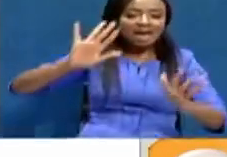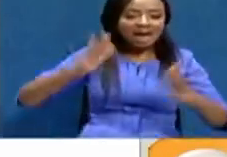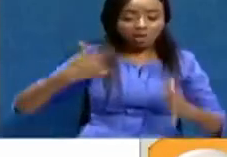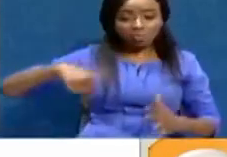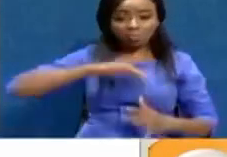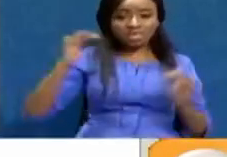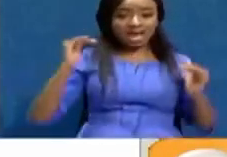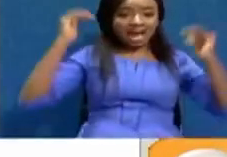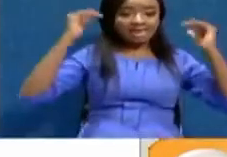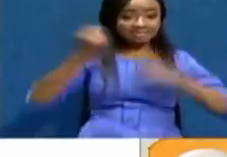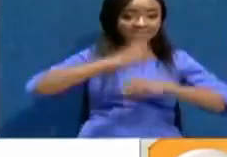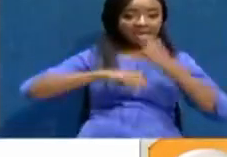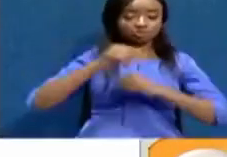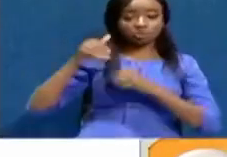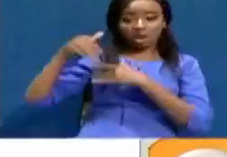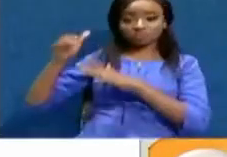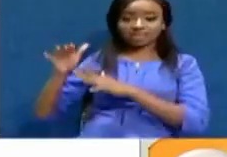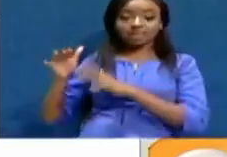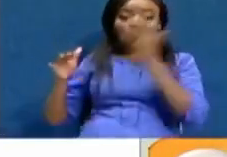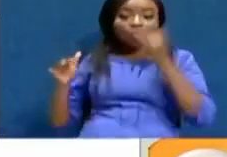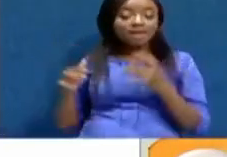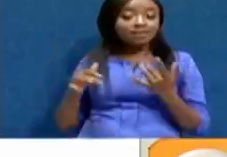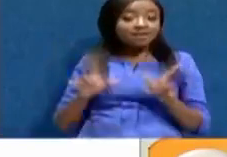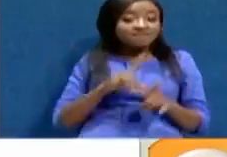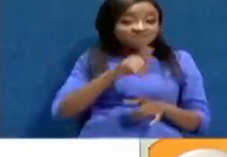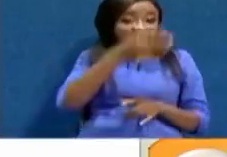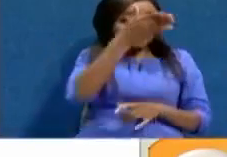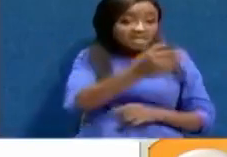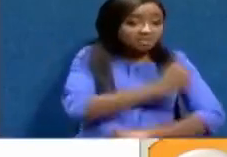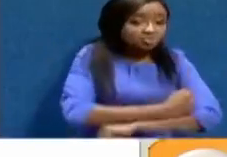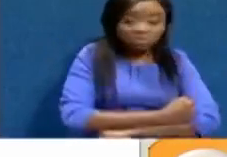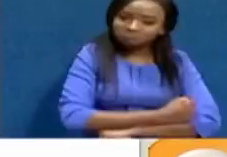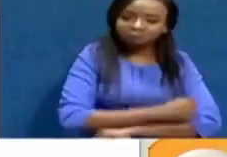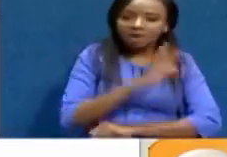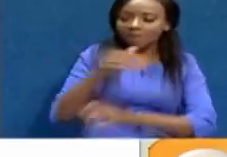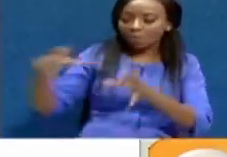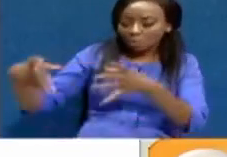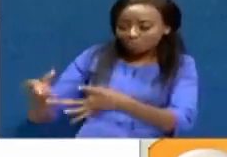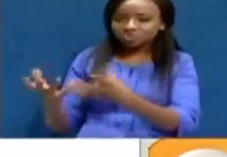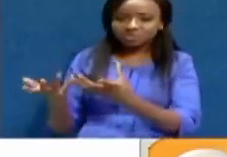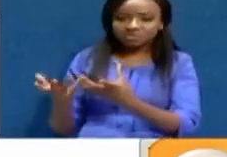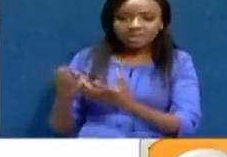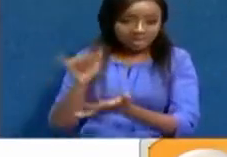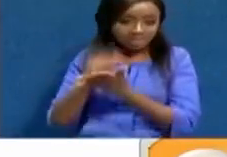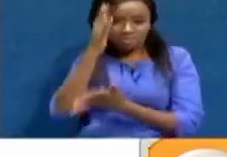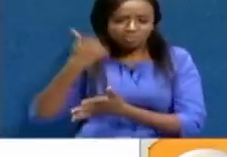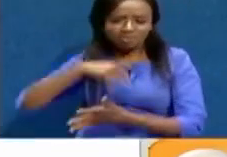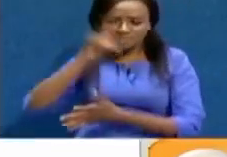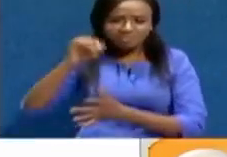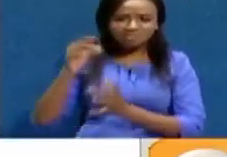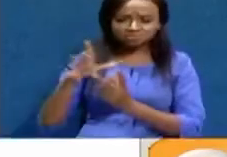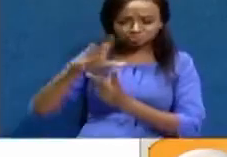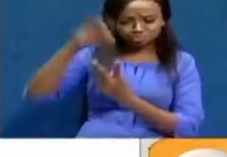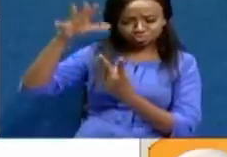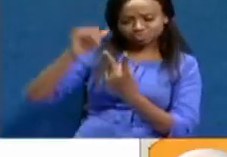here. Because the virus does not live in schools, it comes from the community, and that is why we must choose